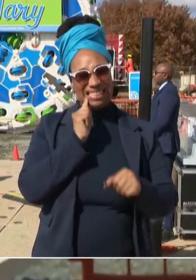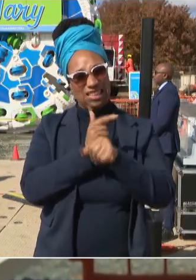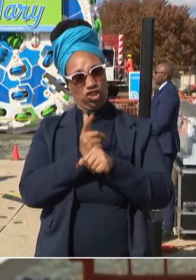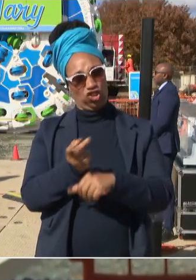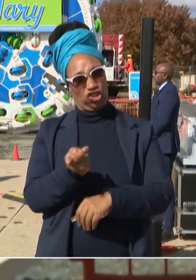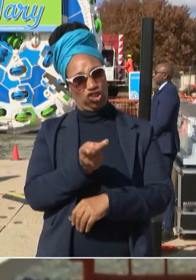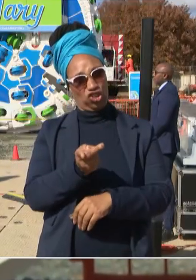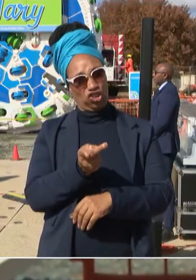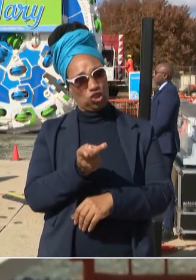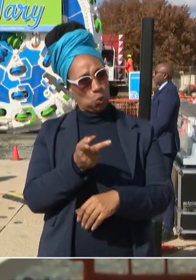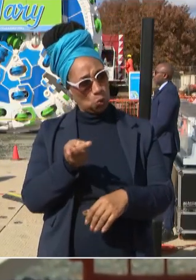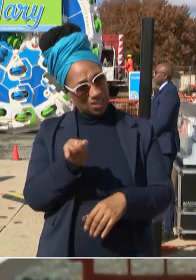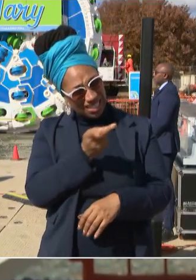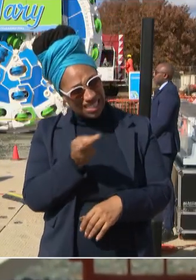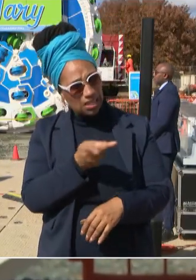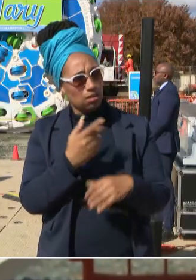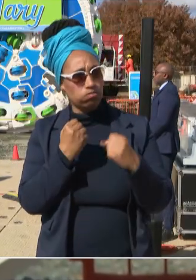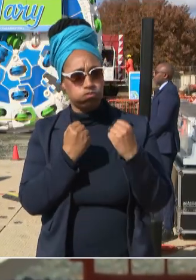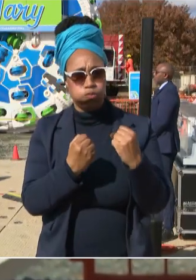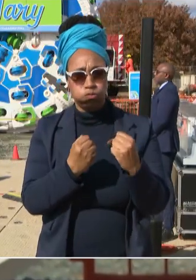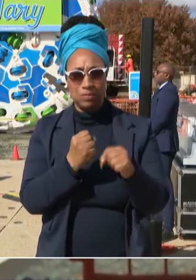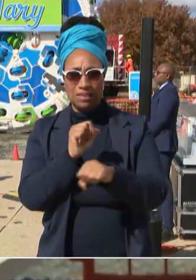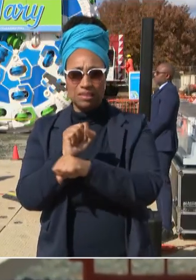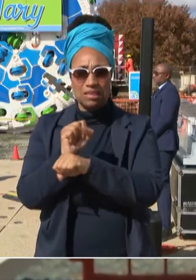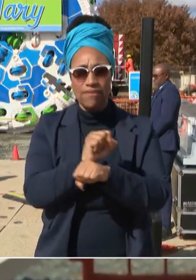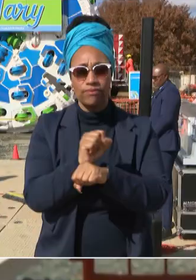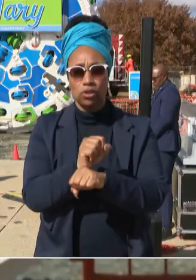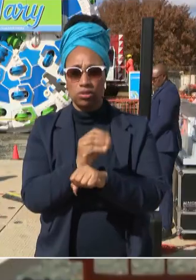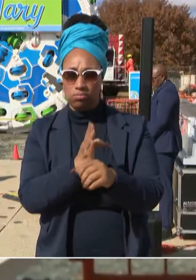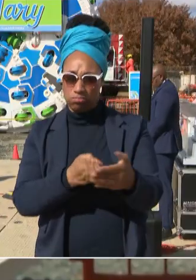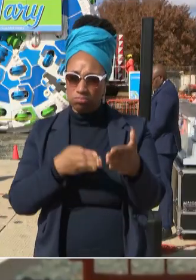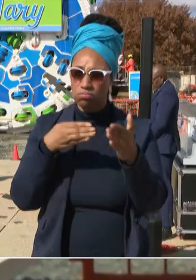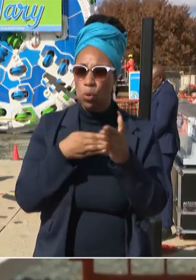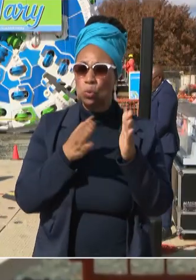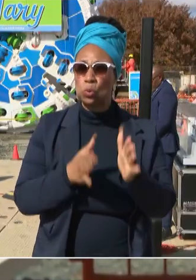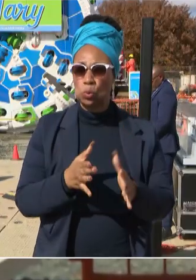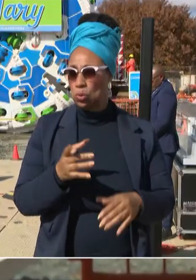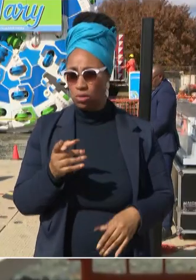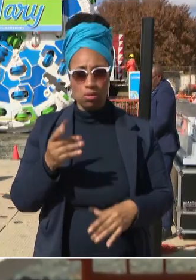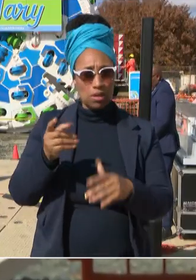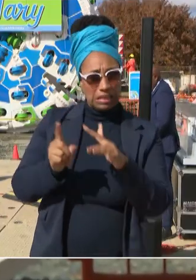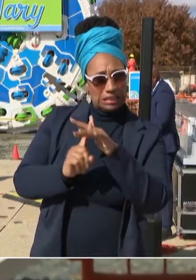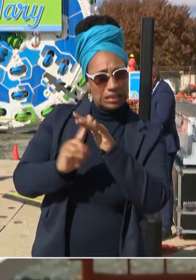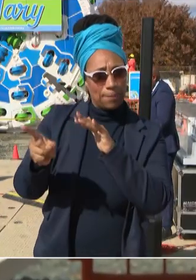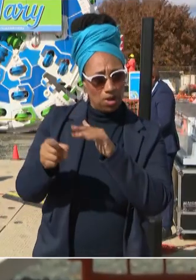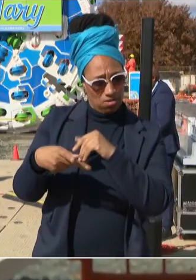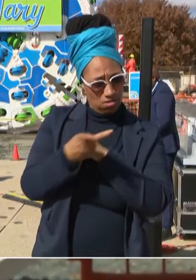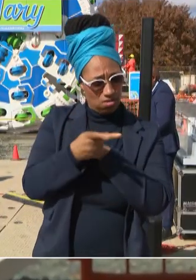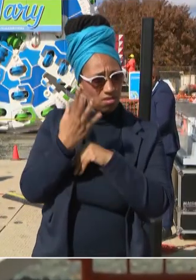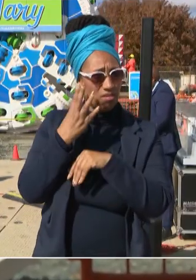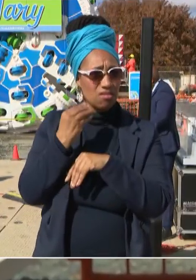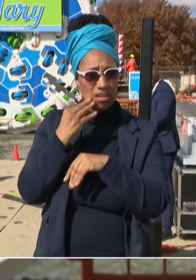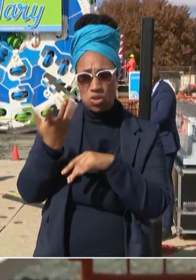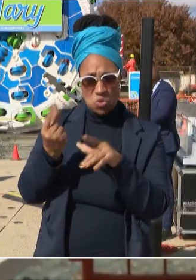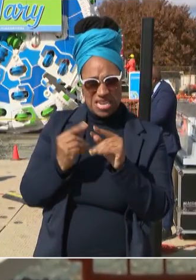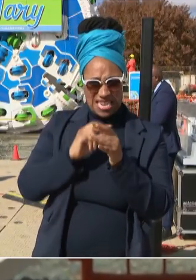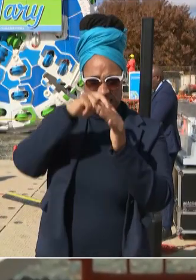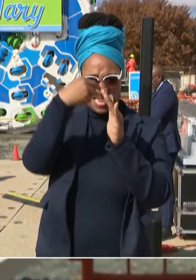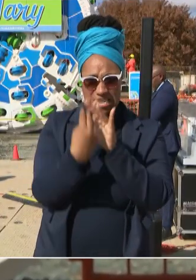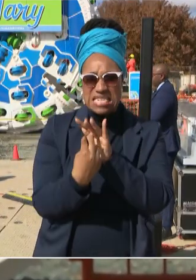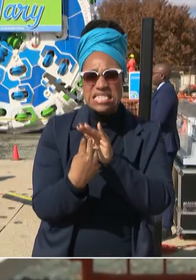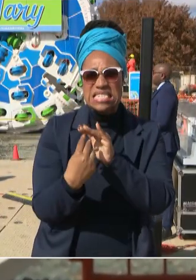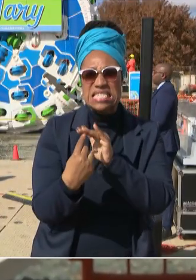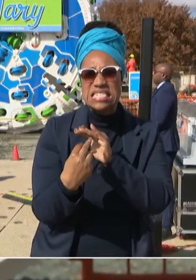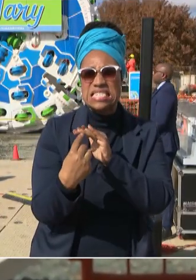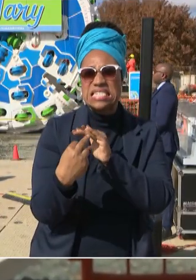many of you know we rescheduled this event from last week because of the rain in the forecast. And that